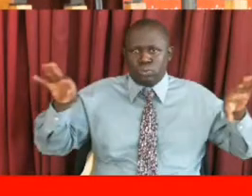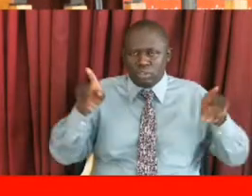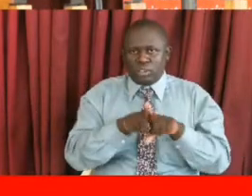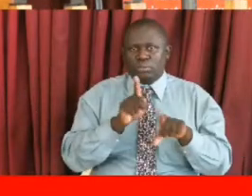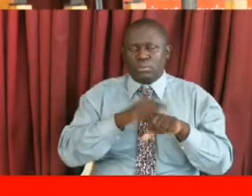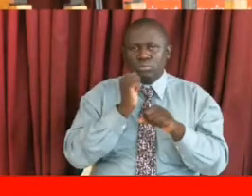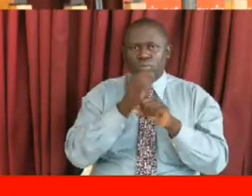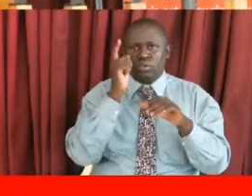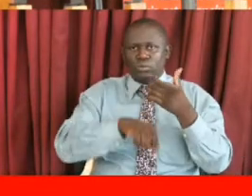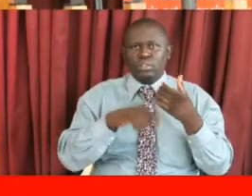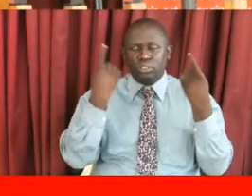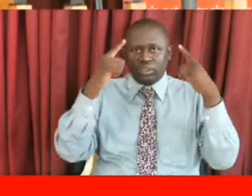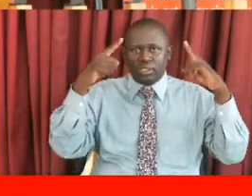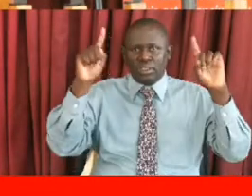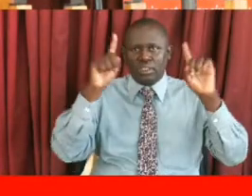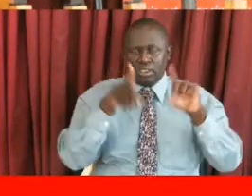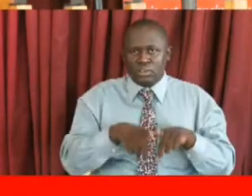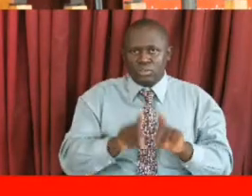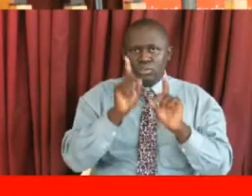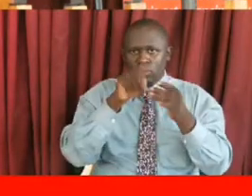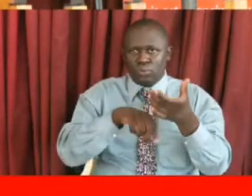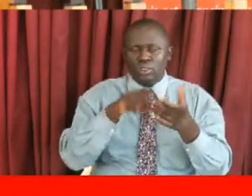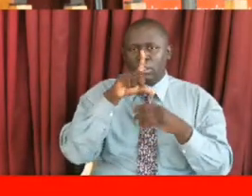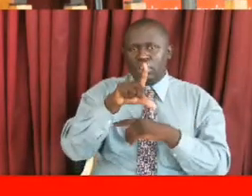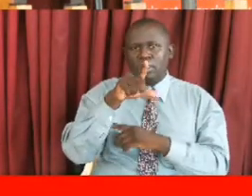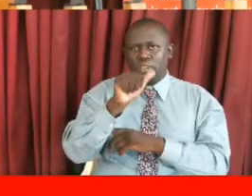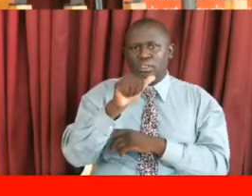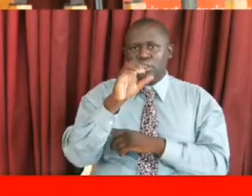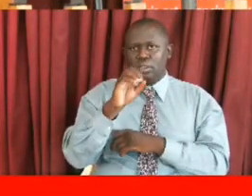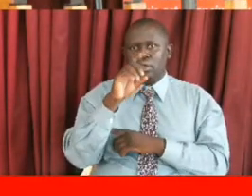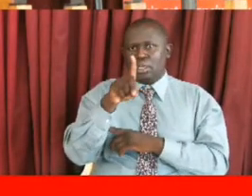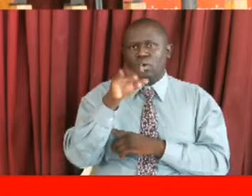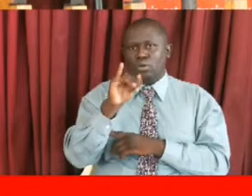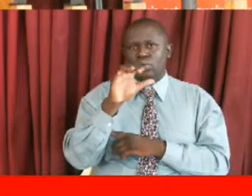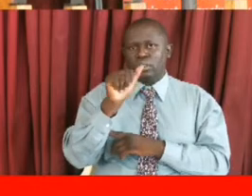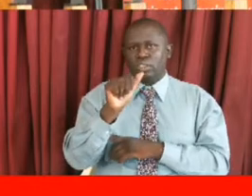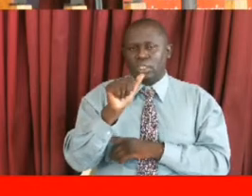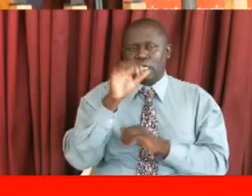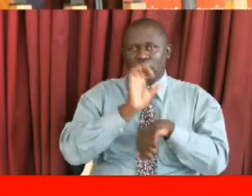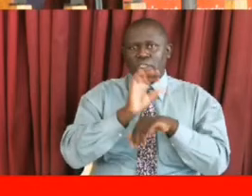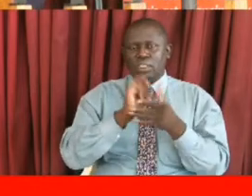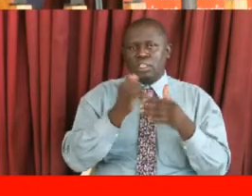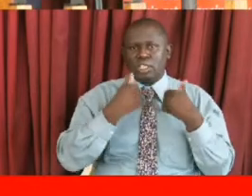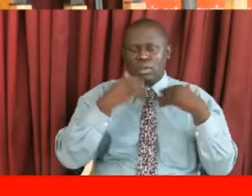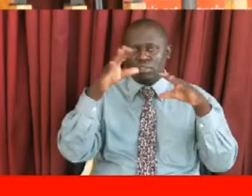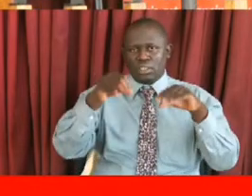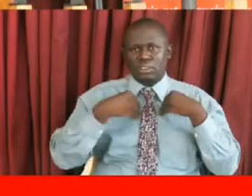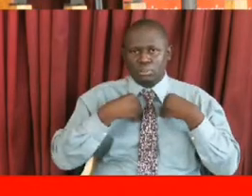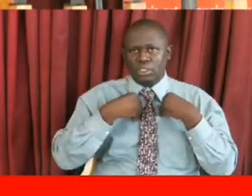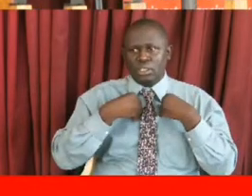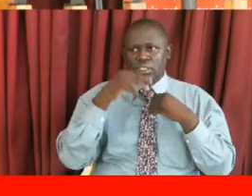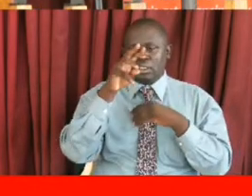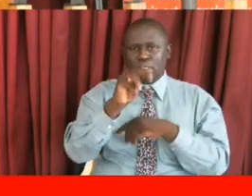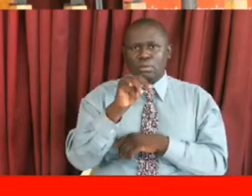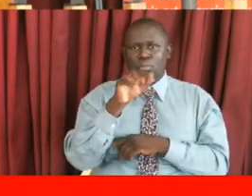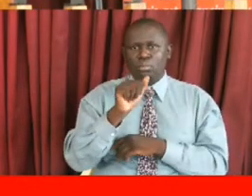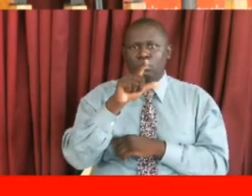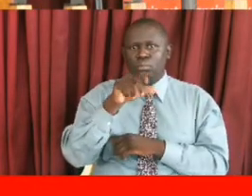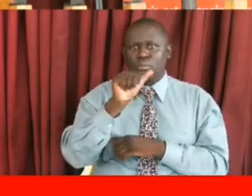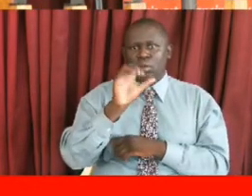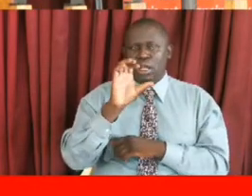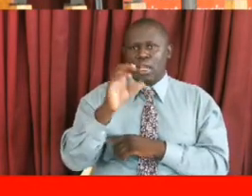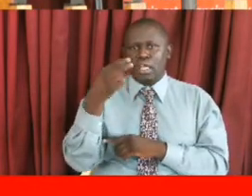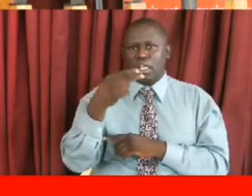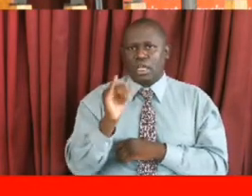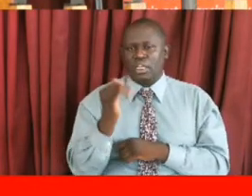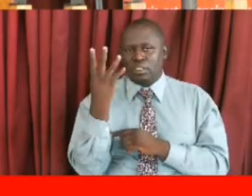in the a church that has accepted Mali that church there